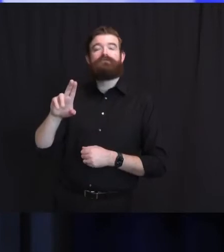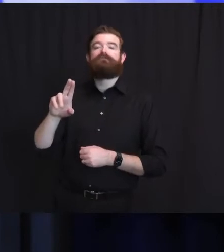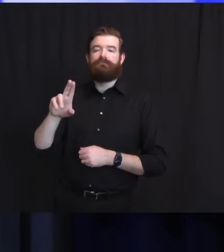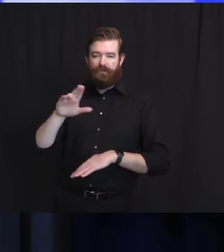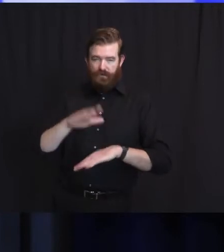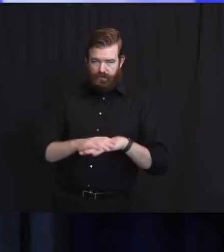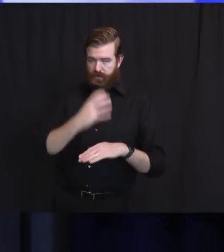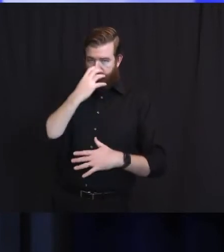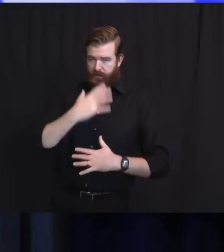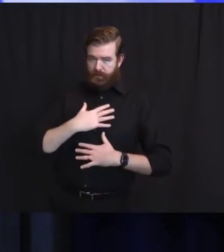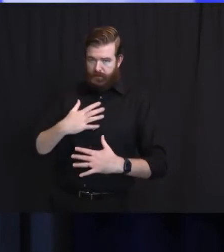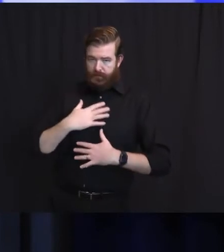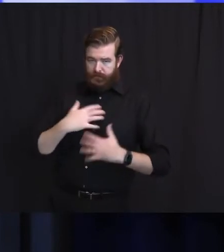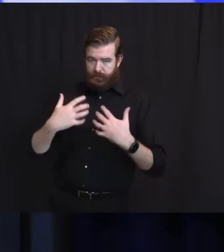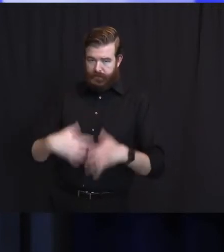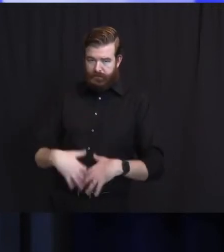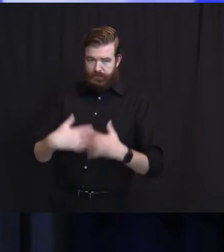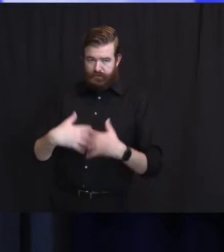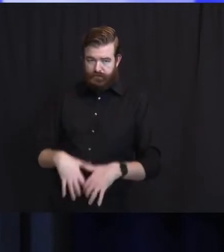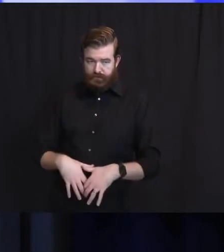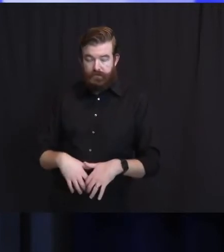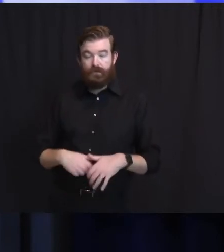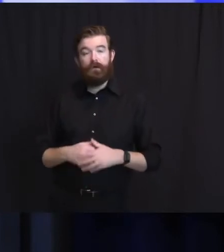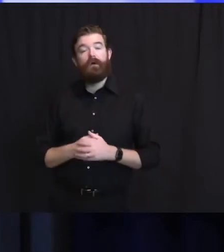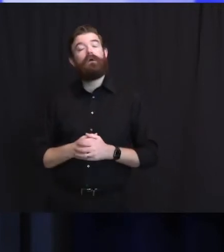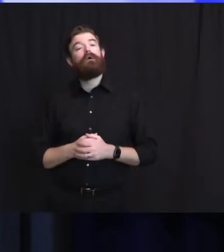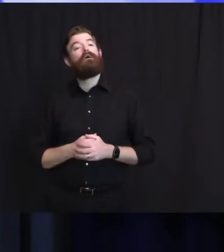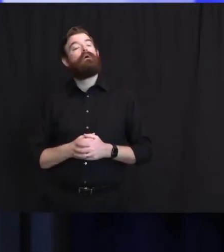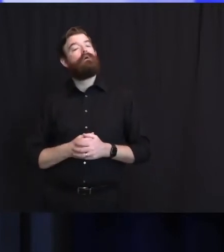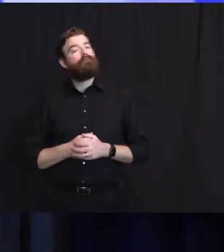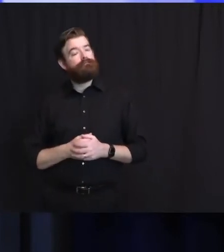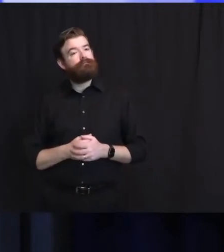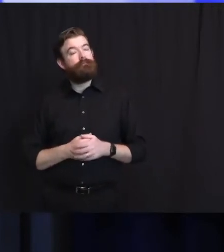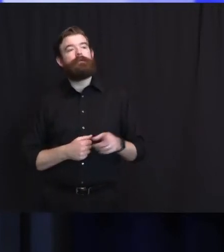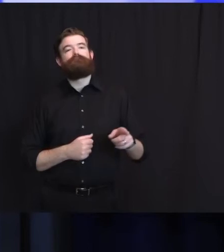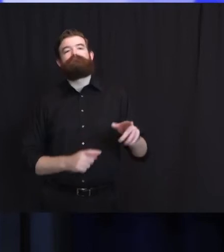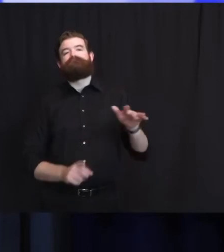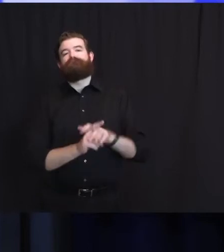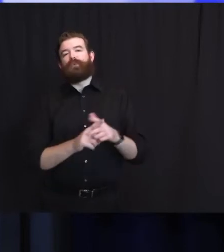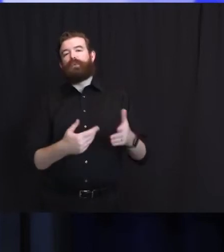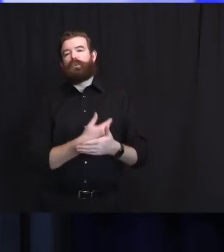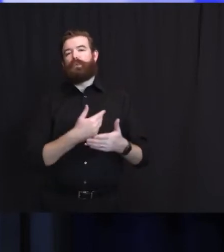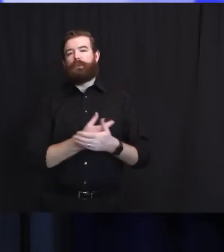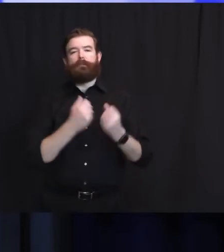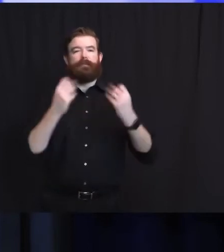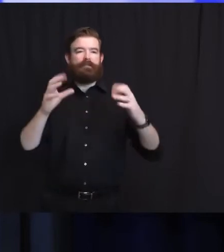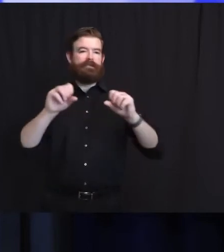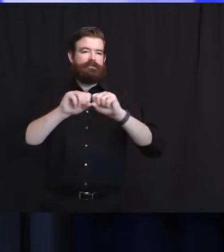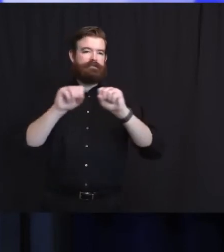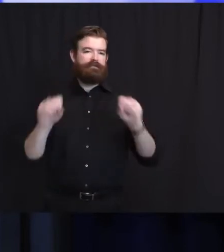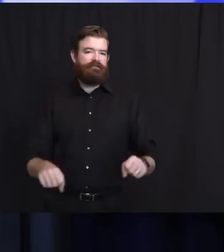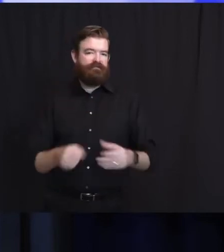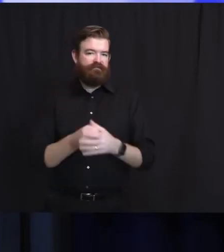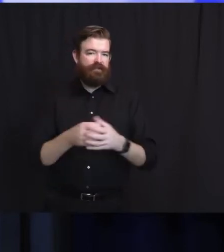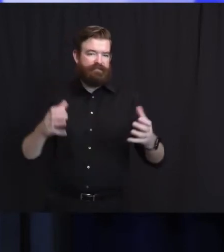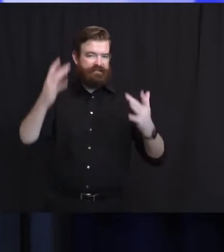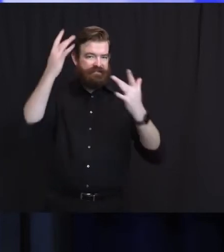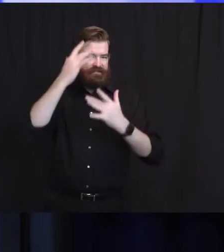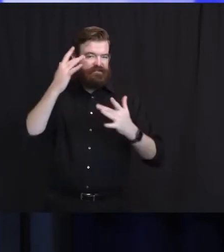multi-system inflammatory syndrome in children. There are now currently 66 total cases in the state,